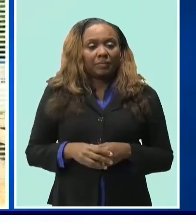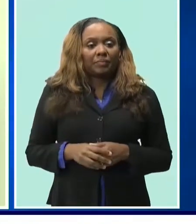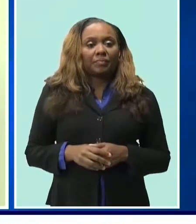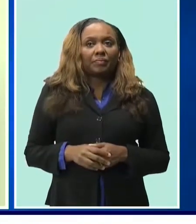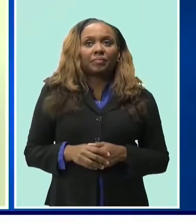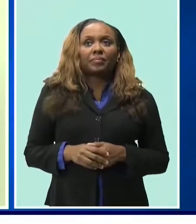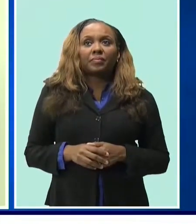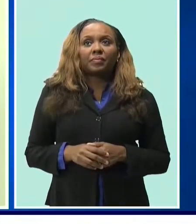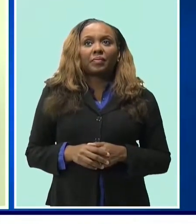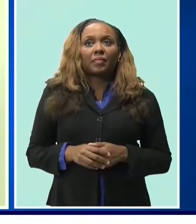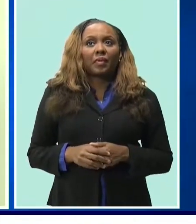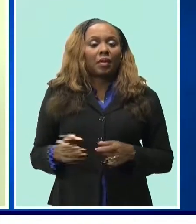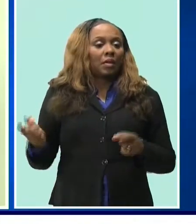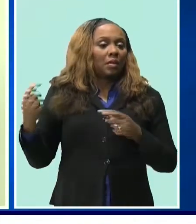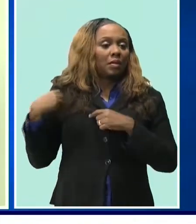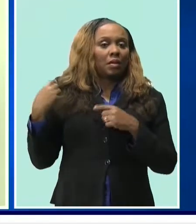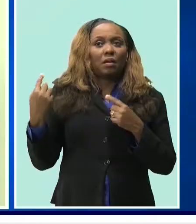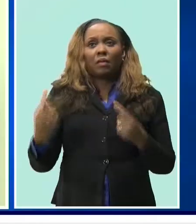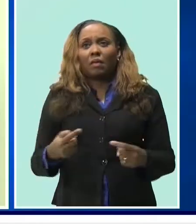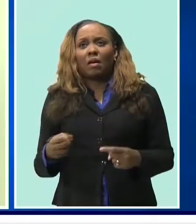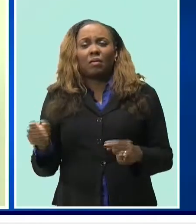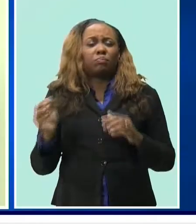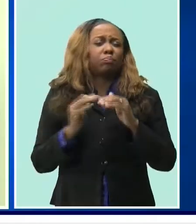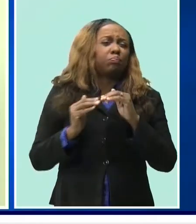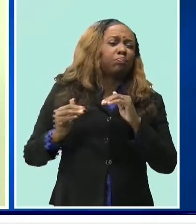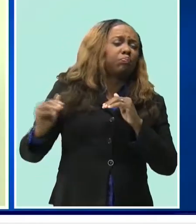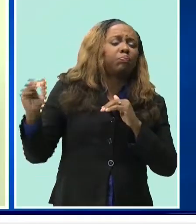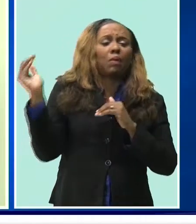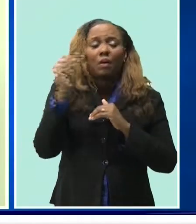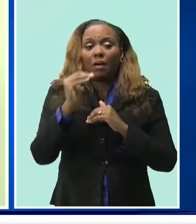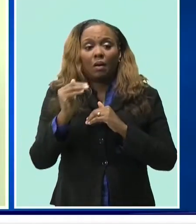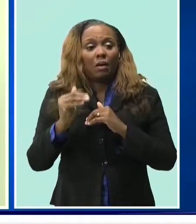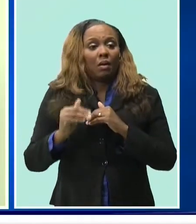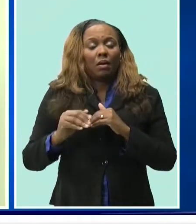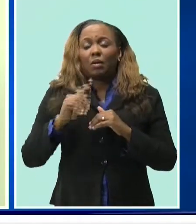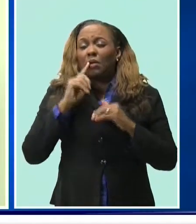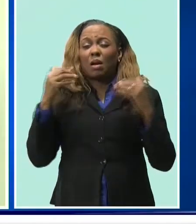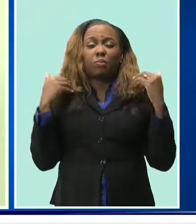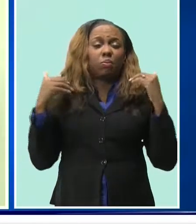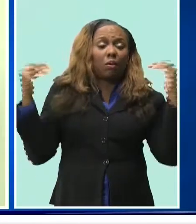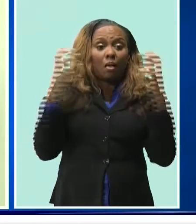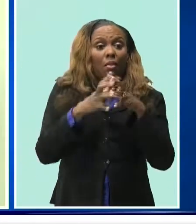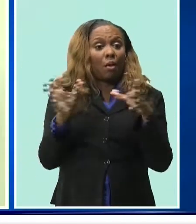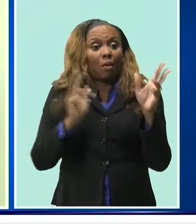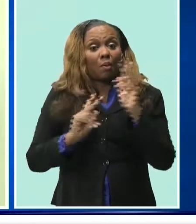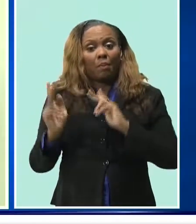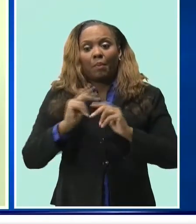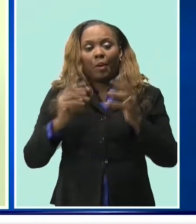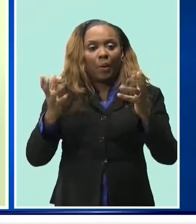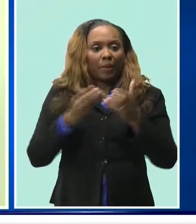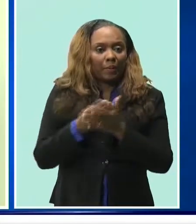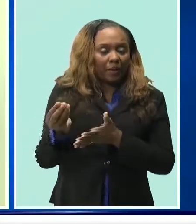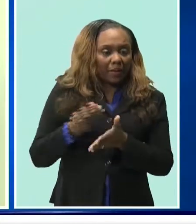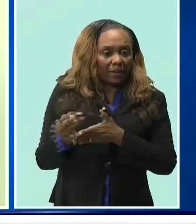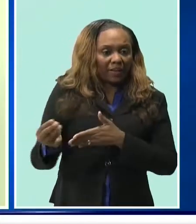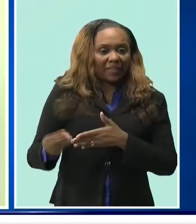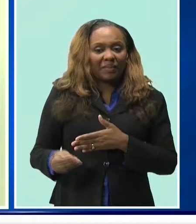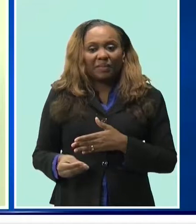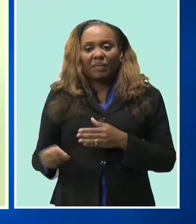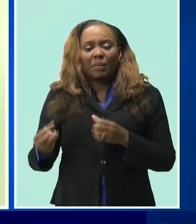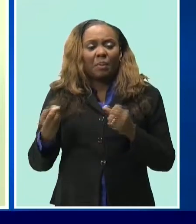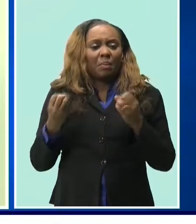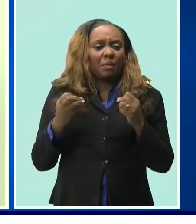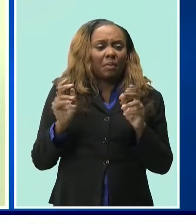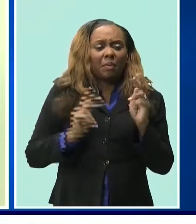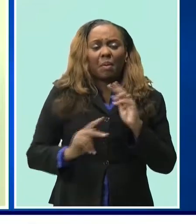The demand so far for the masks has been overwhelming. It's been incredible, but overwhelming. We have received, at this point, thousands